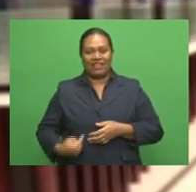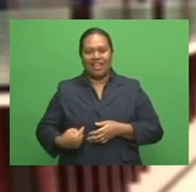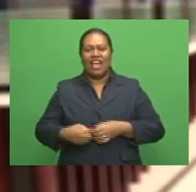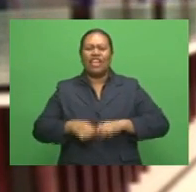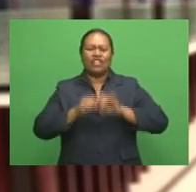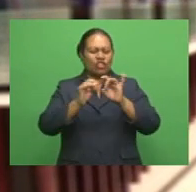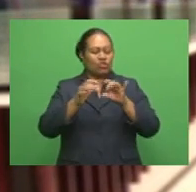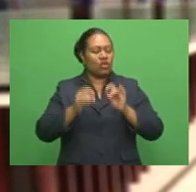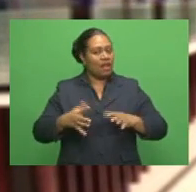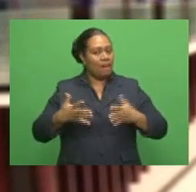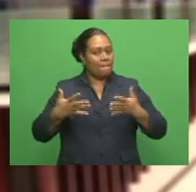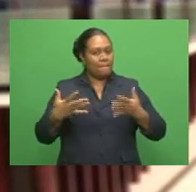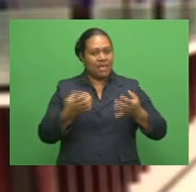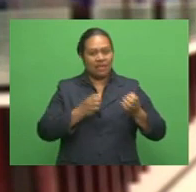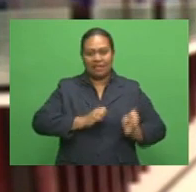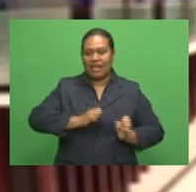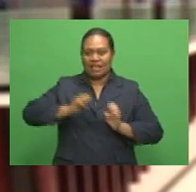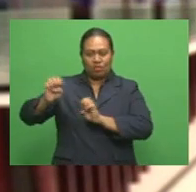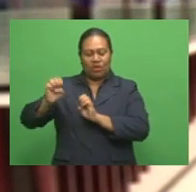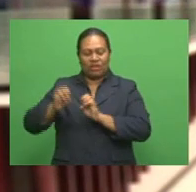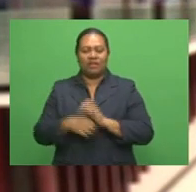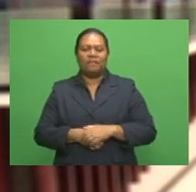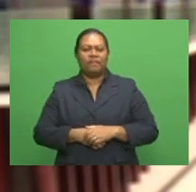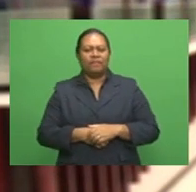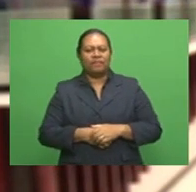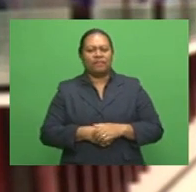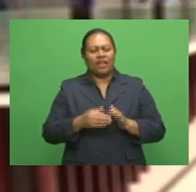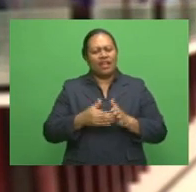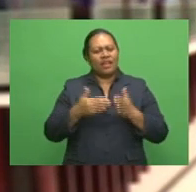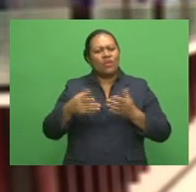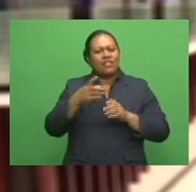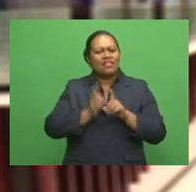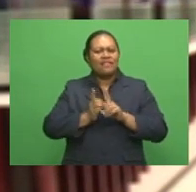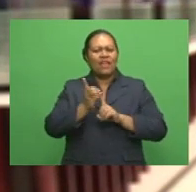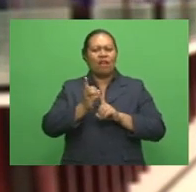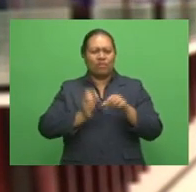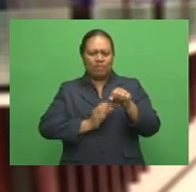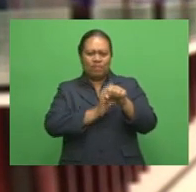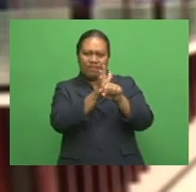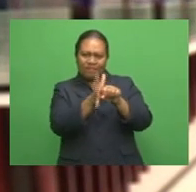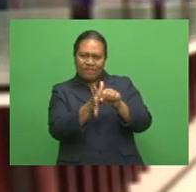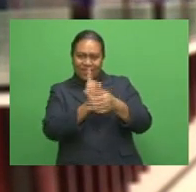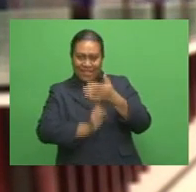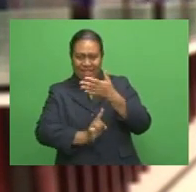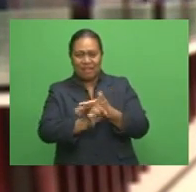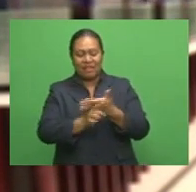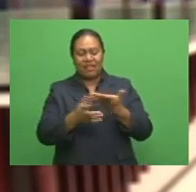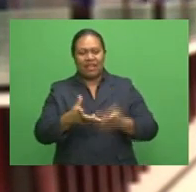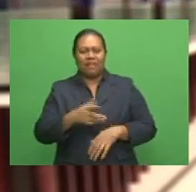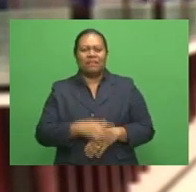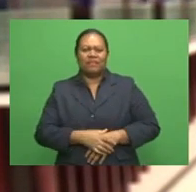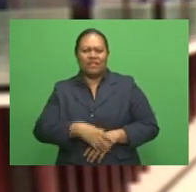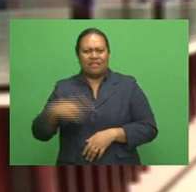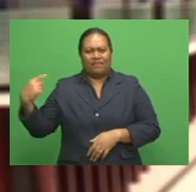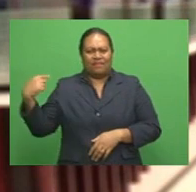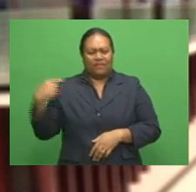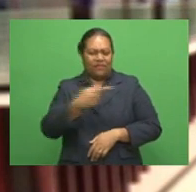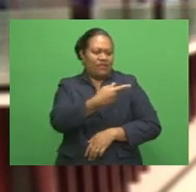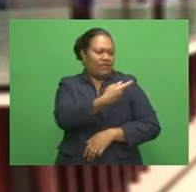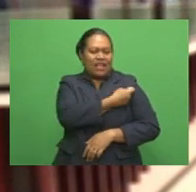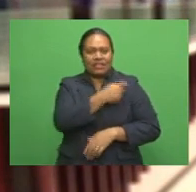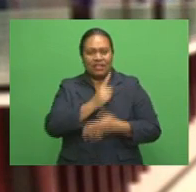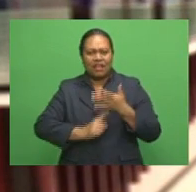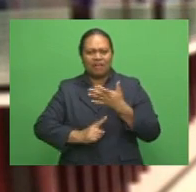Australia's biggest export market, and positive developments on a coronavirus vaccine helped the Aussie currency surge by